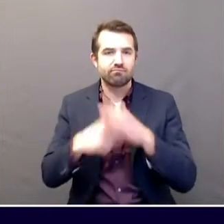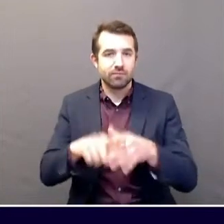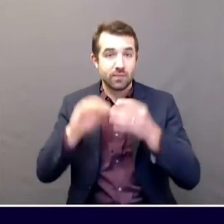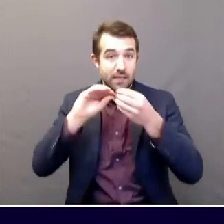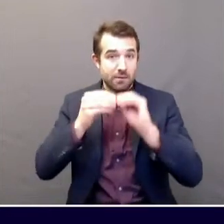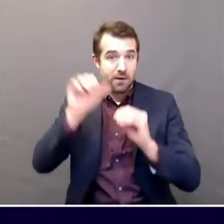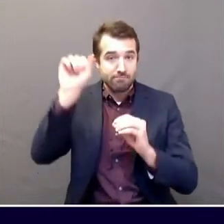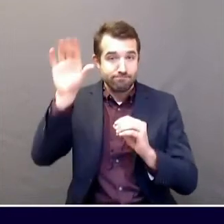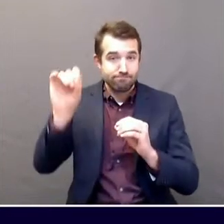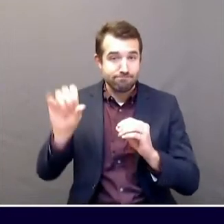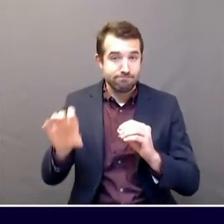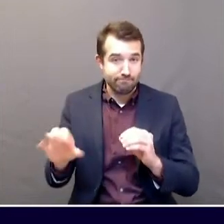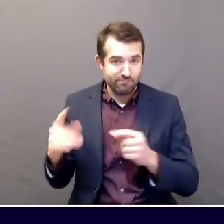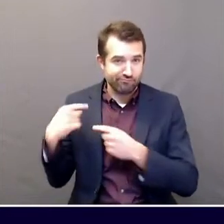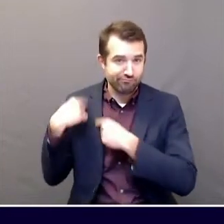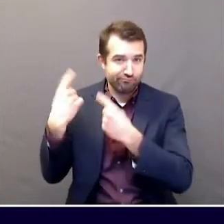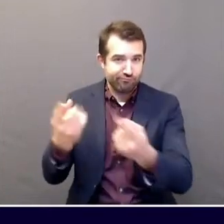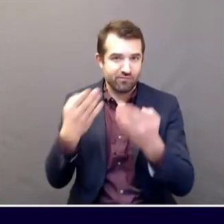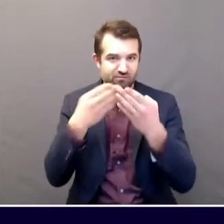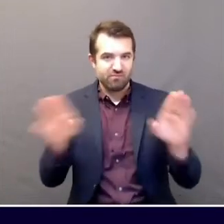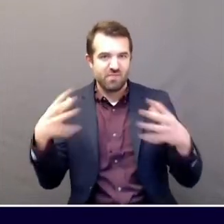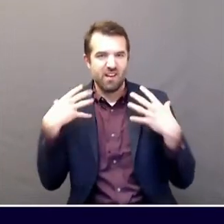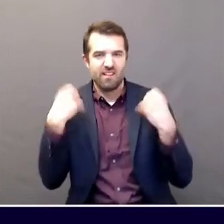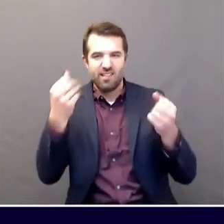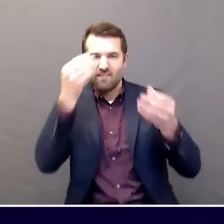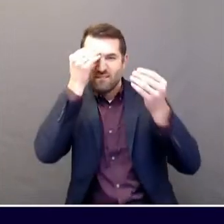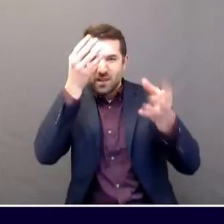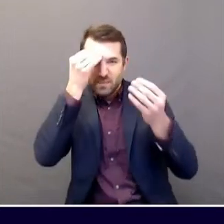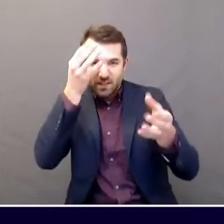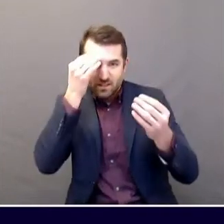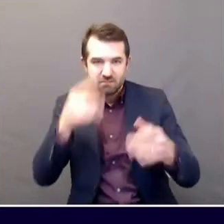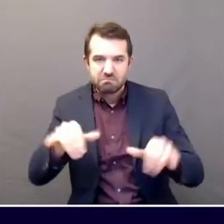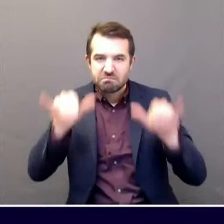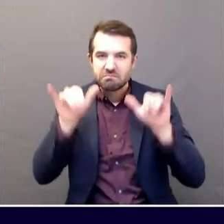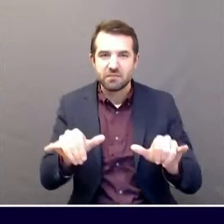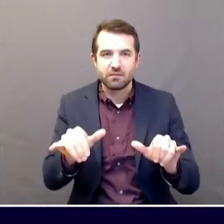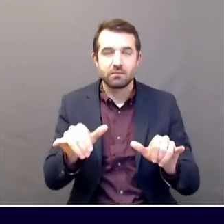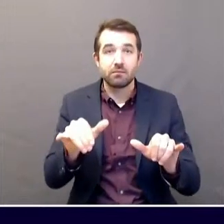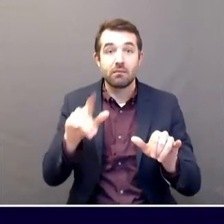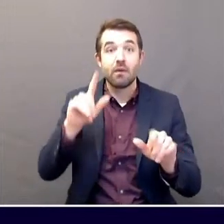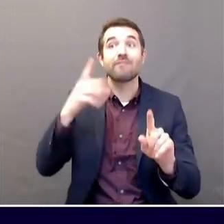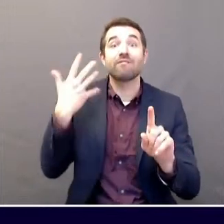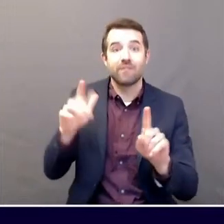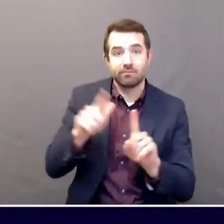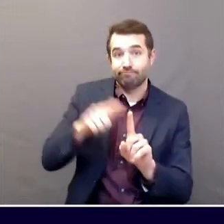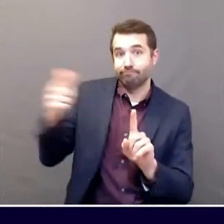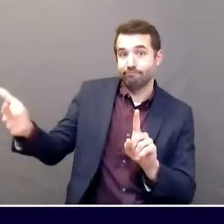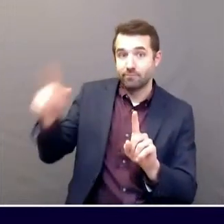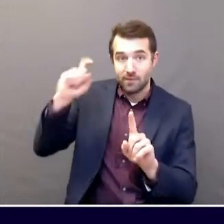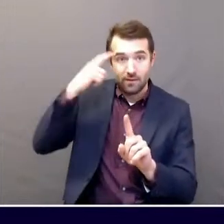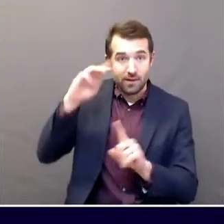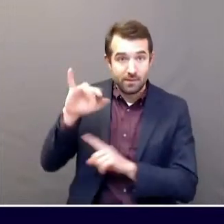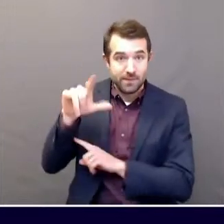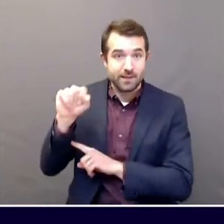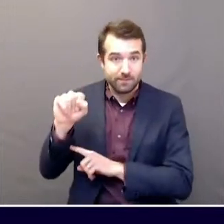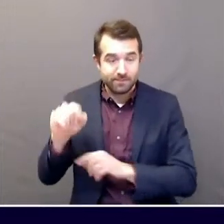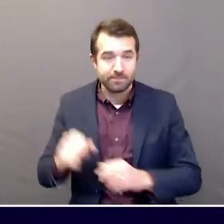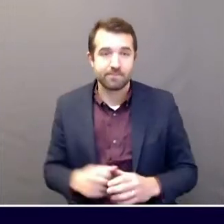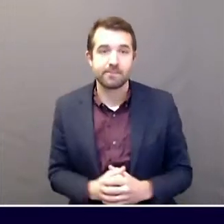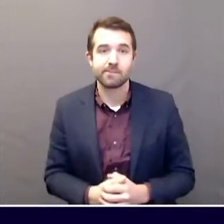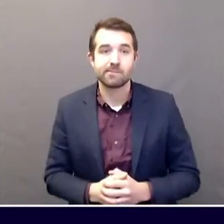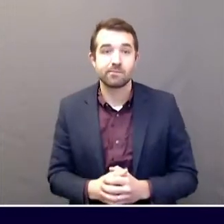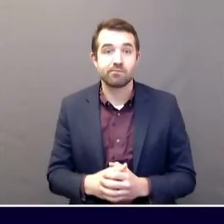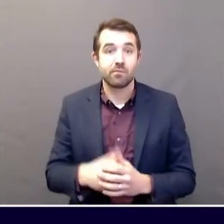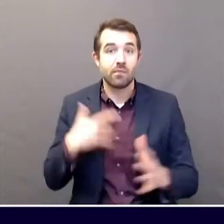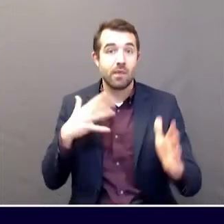where we stand from a public health and epidemiology perspective, and then turn things over to Governor Mills. I begin my updates on yet